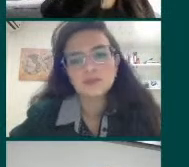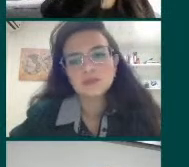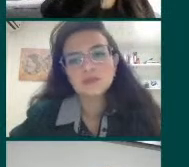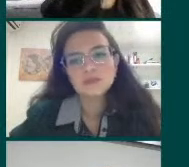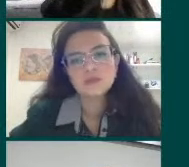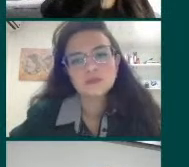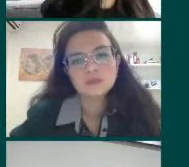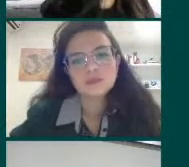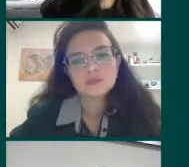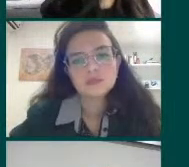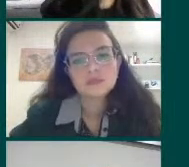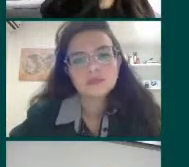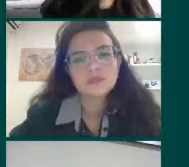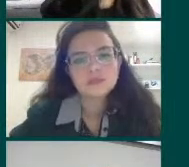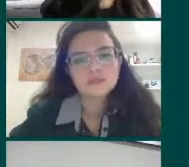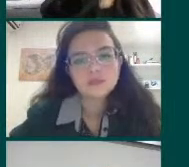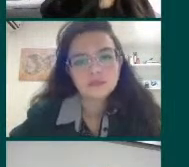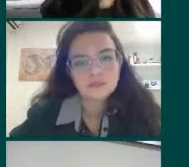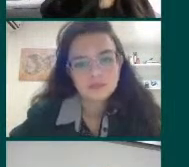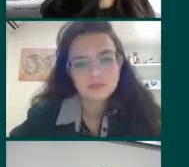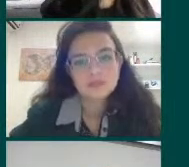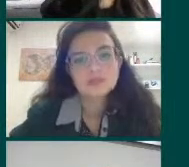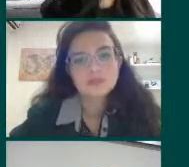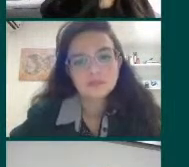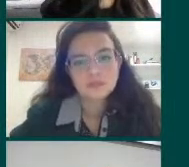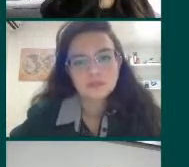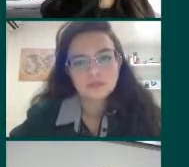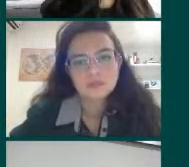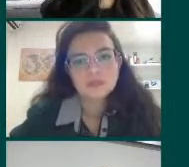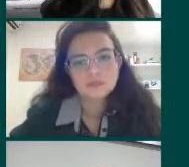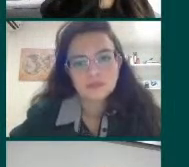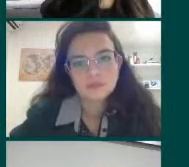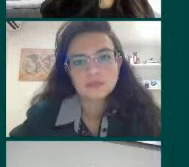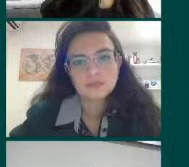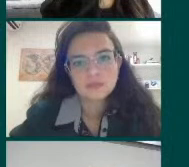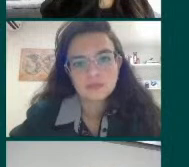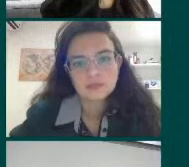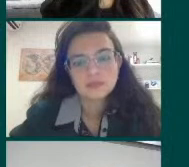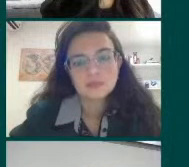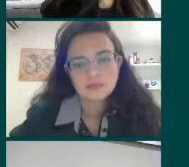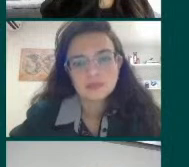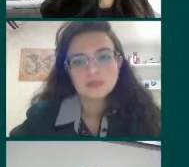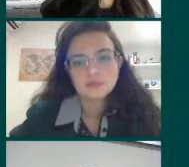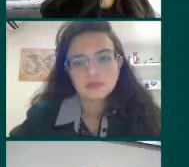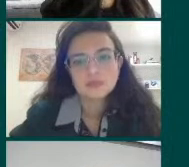and there are some that offer low processing with SAF.